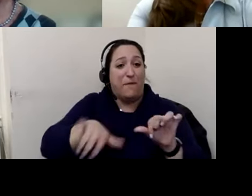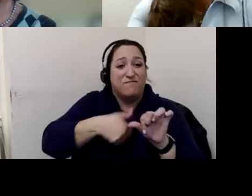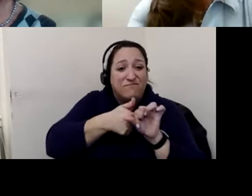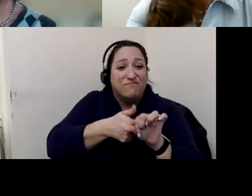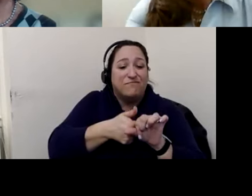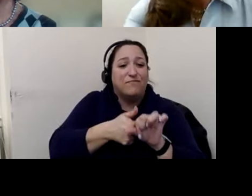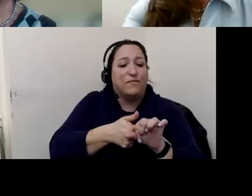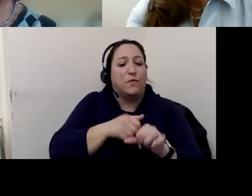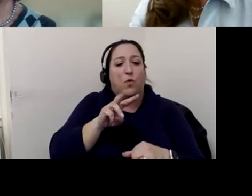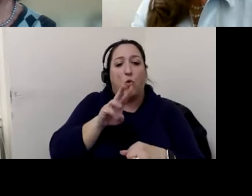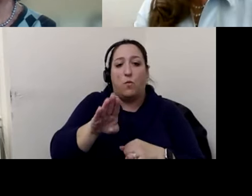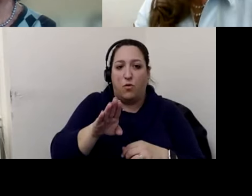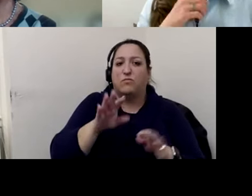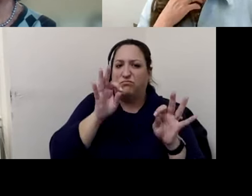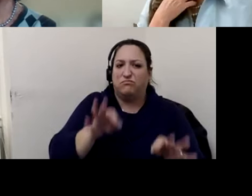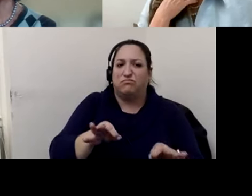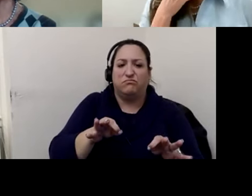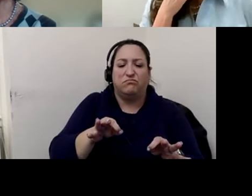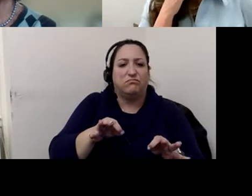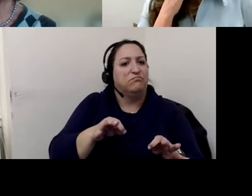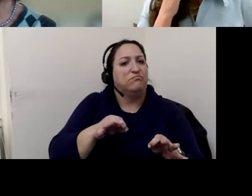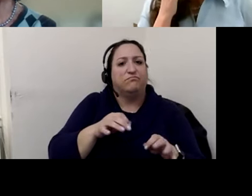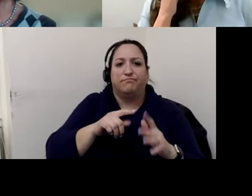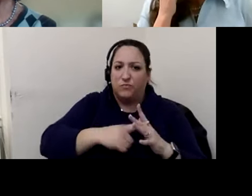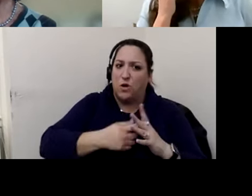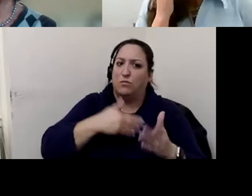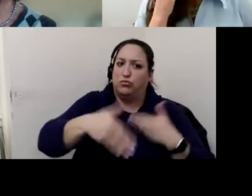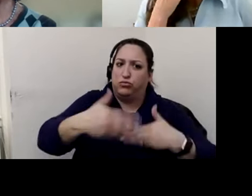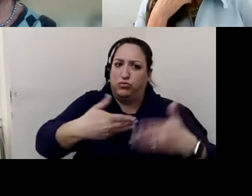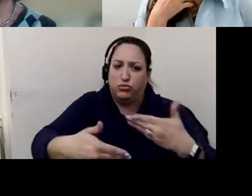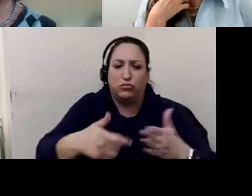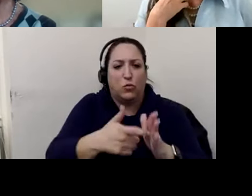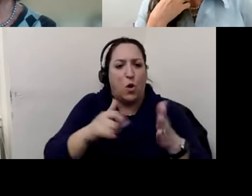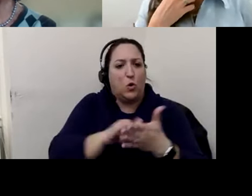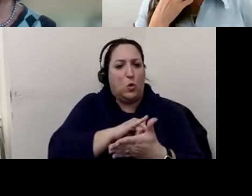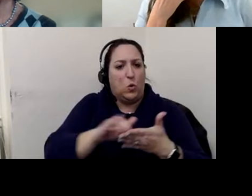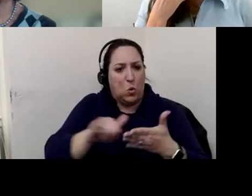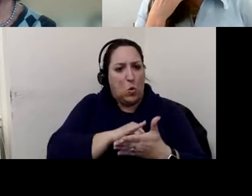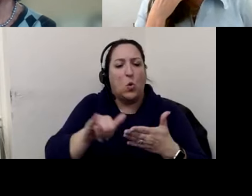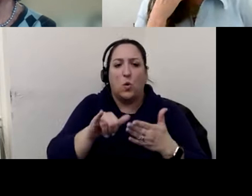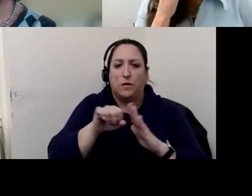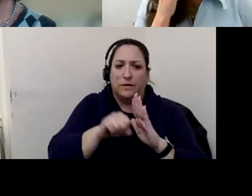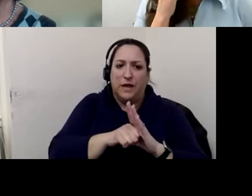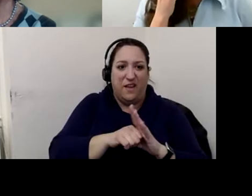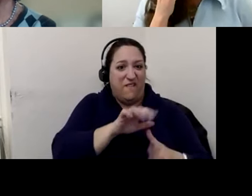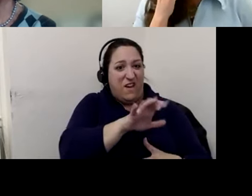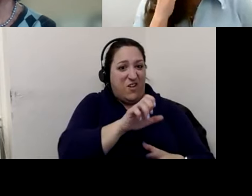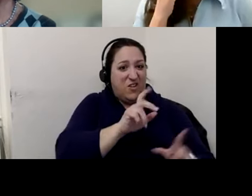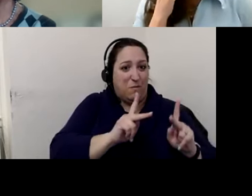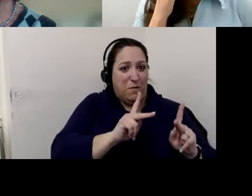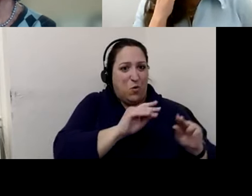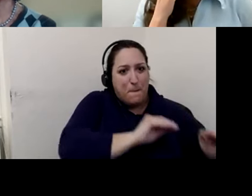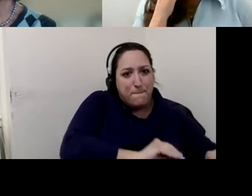landmark Willowbrook Consent Decree was moving into full speed, requiring New York State to move 5,000 residents of the